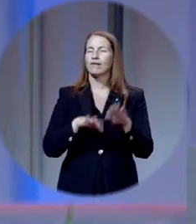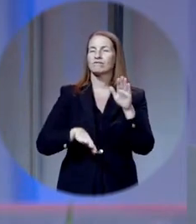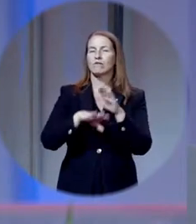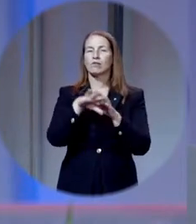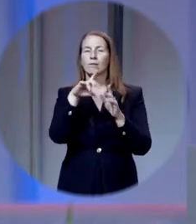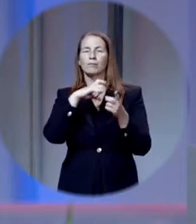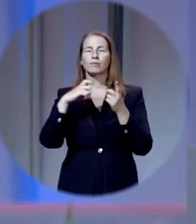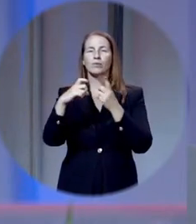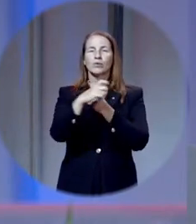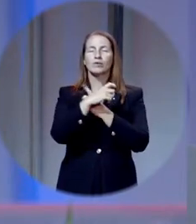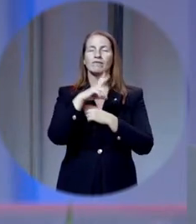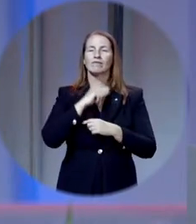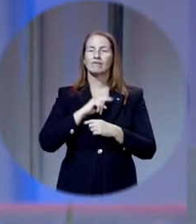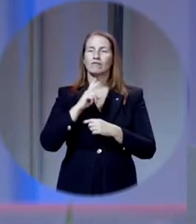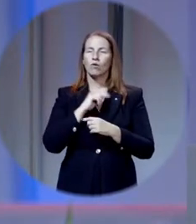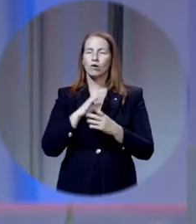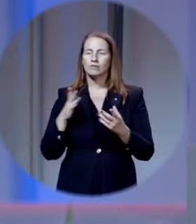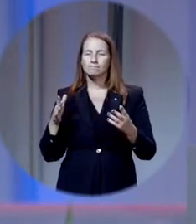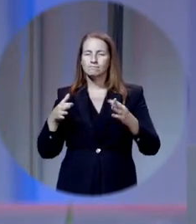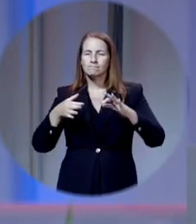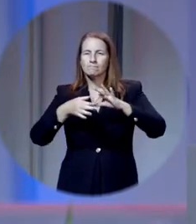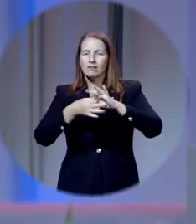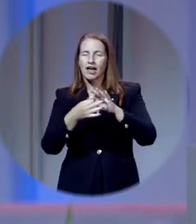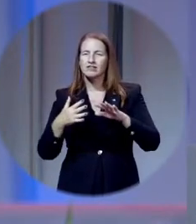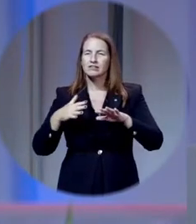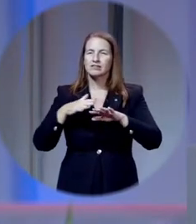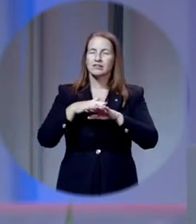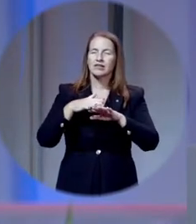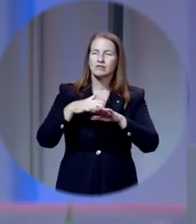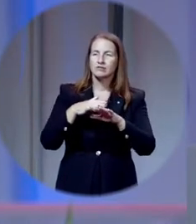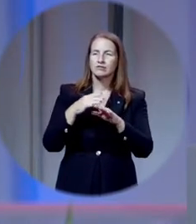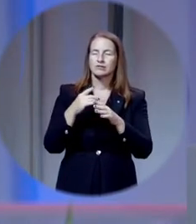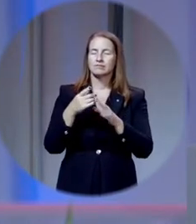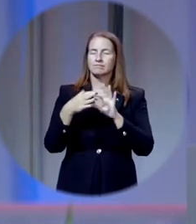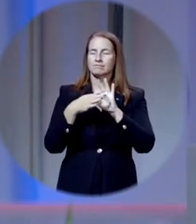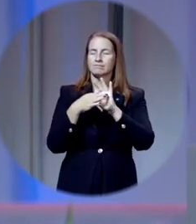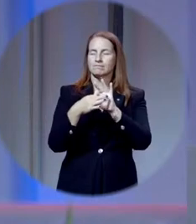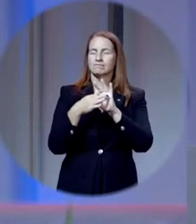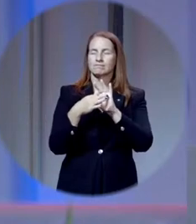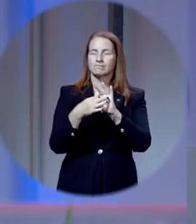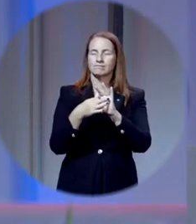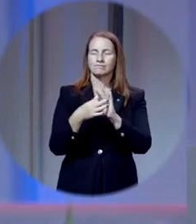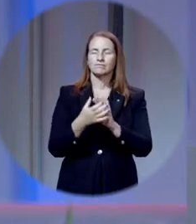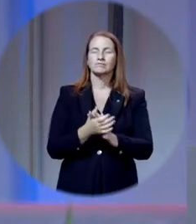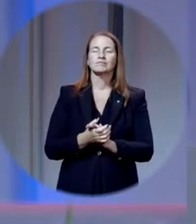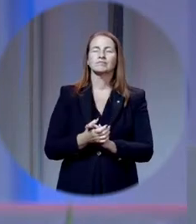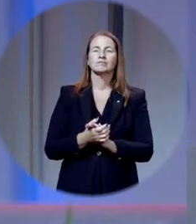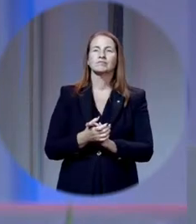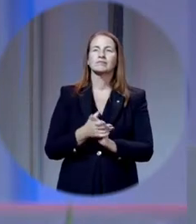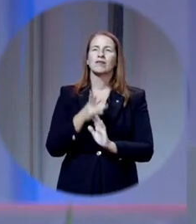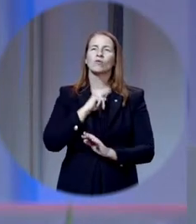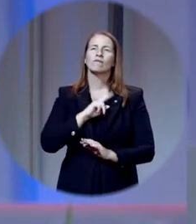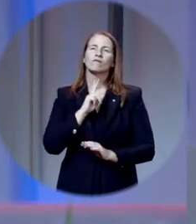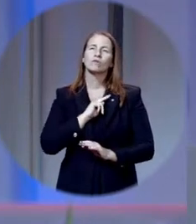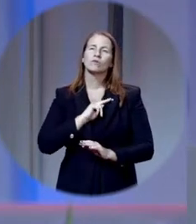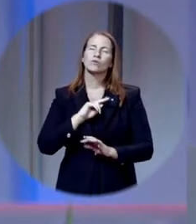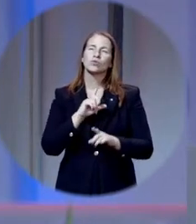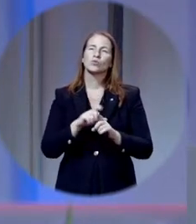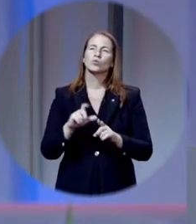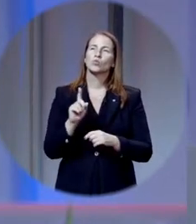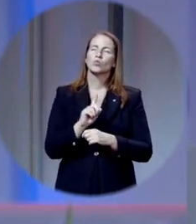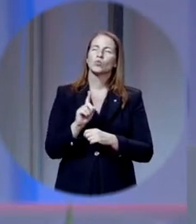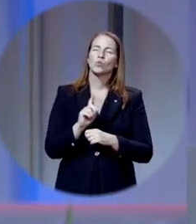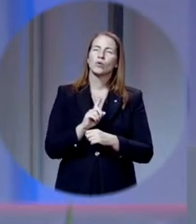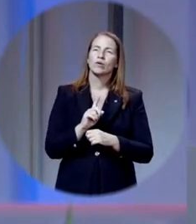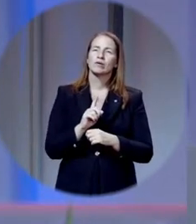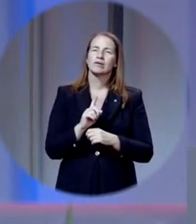interweave, showing the connections and the intersections between us. What does the voice do? What